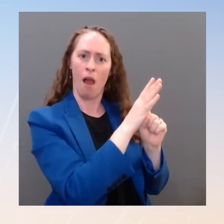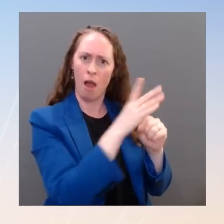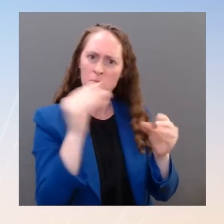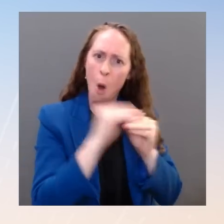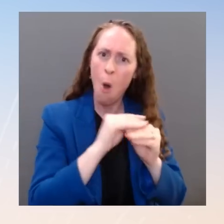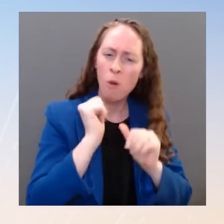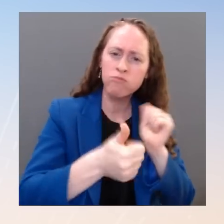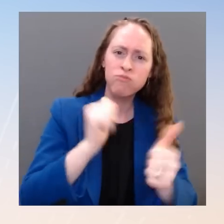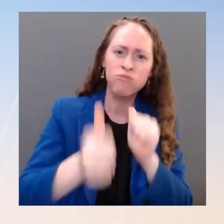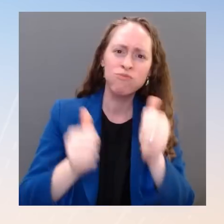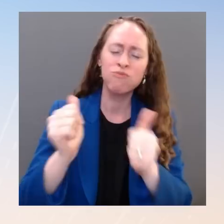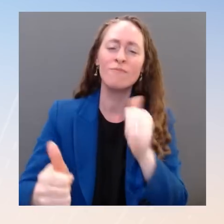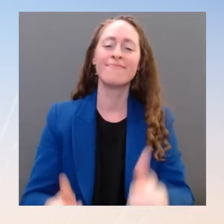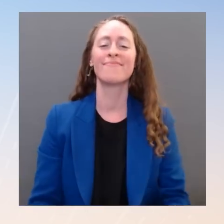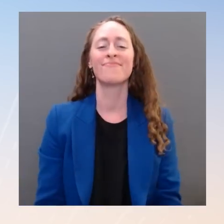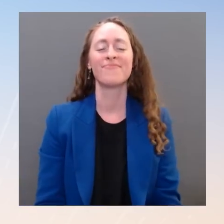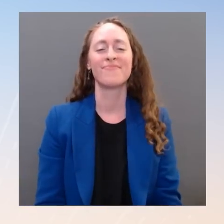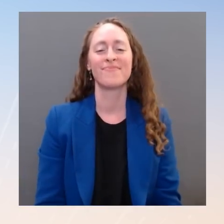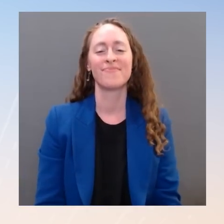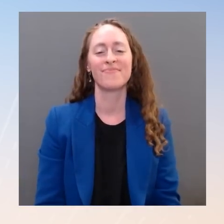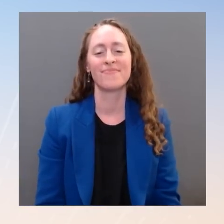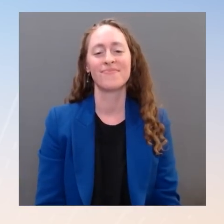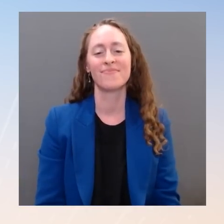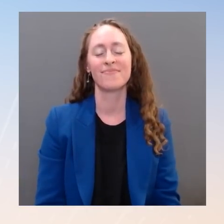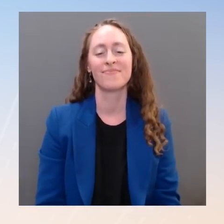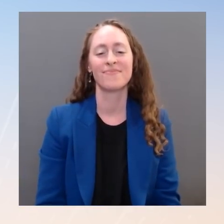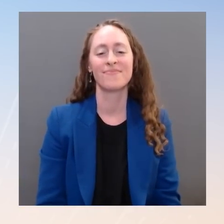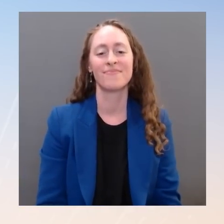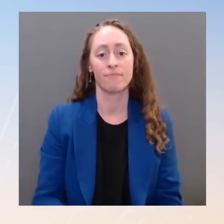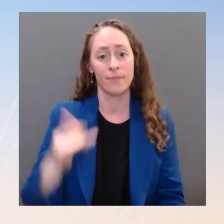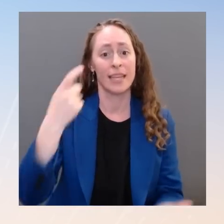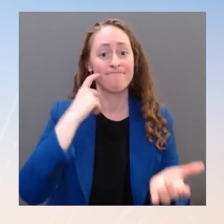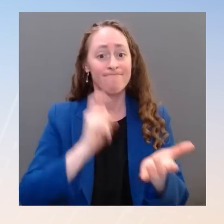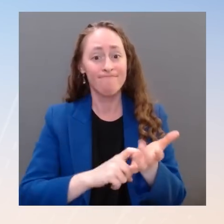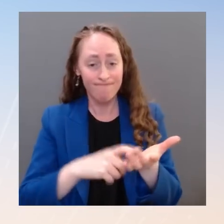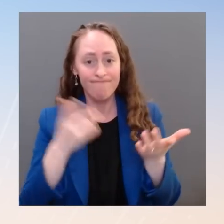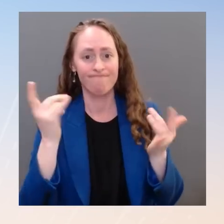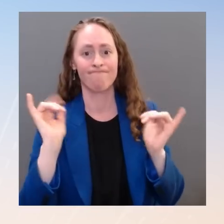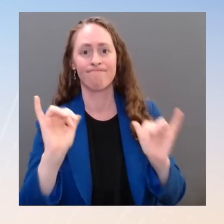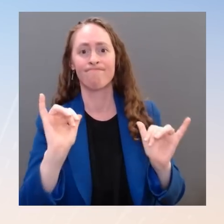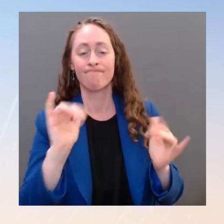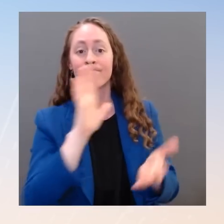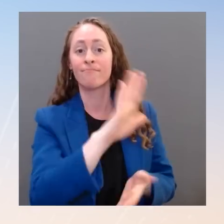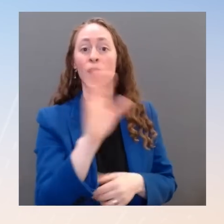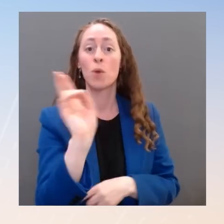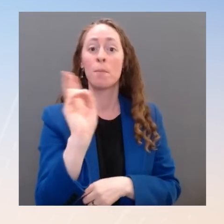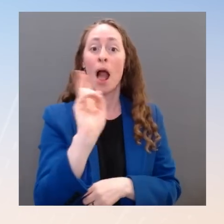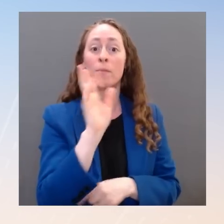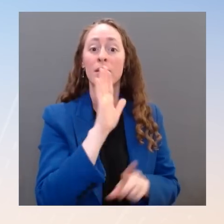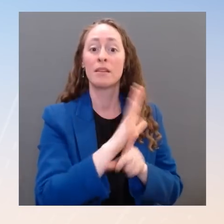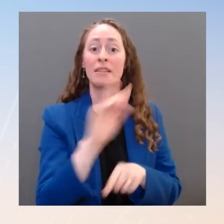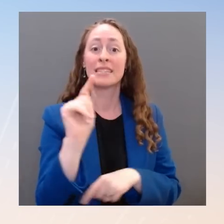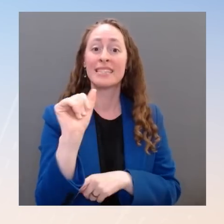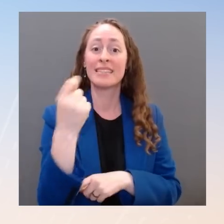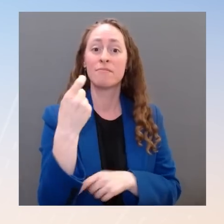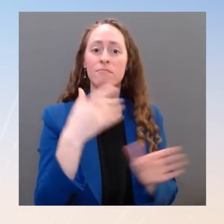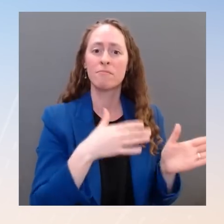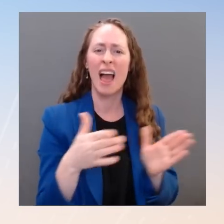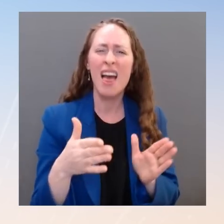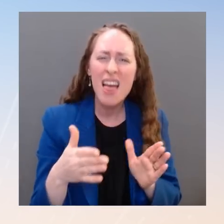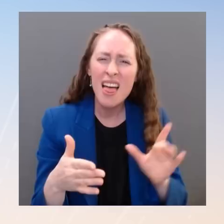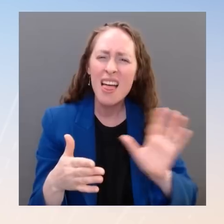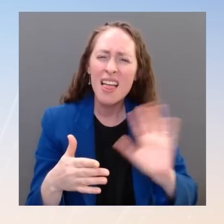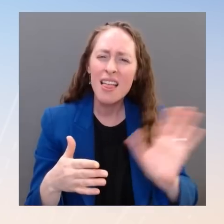tax plan, which would raise taxes by an average of almost $1,200 on nearly half of small business owners.